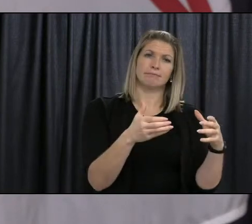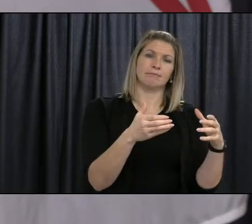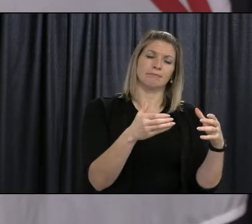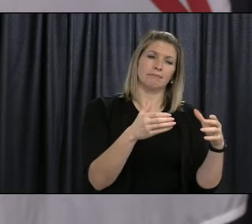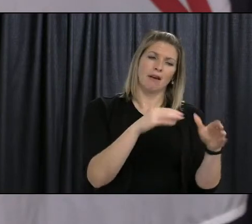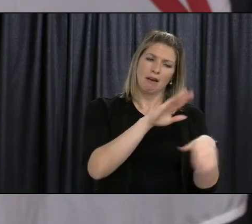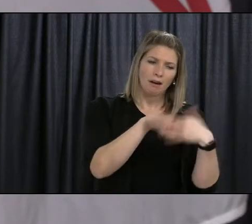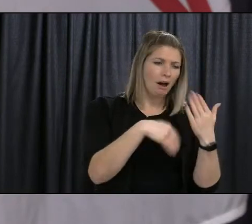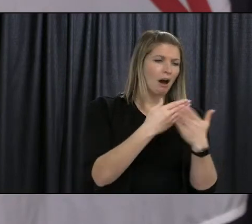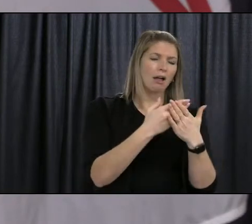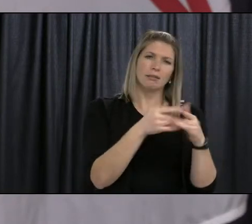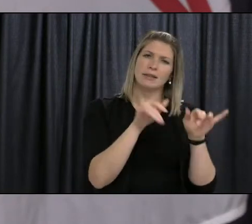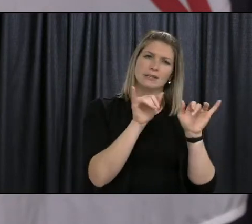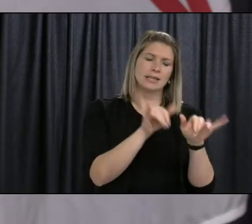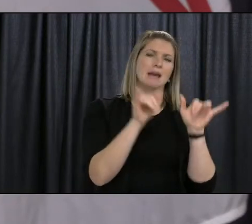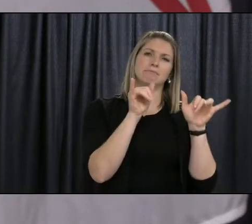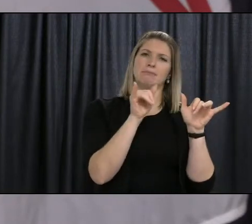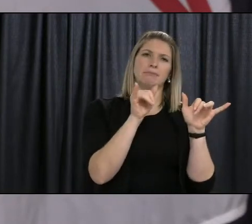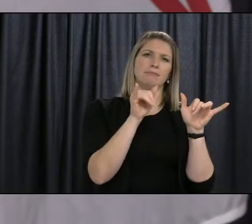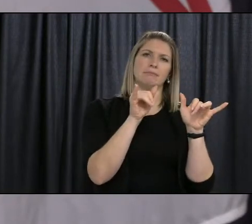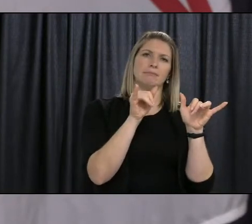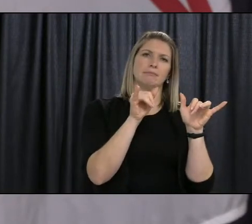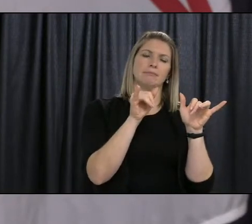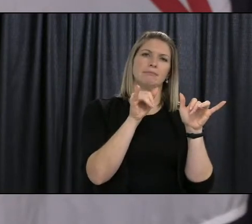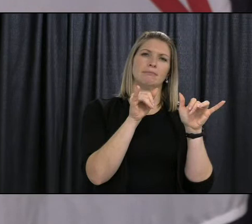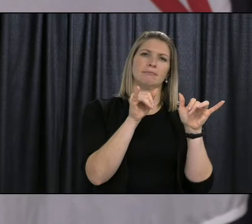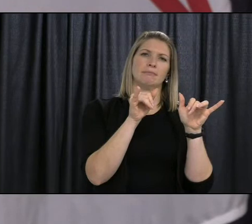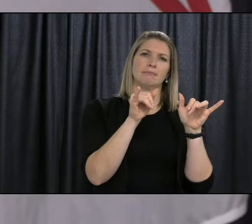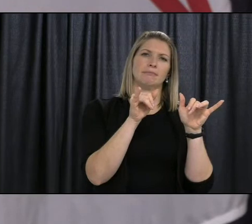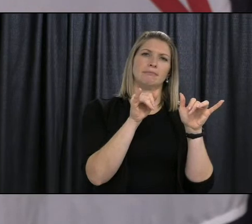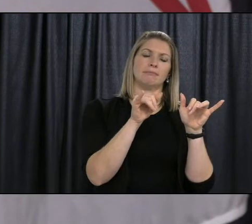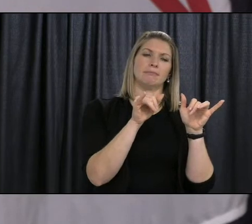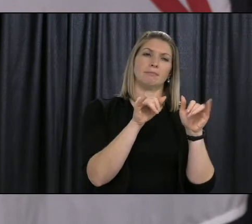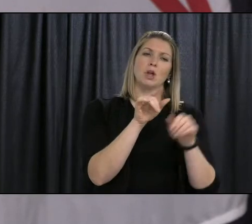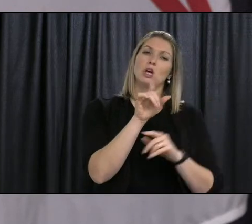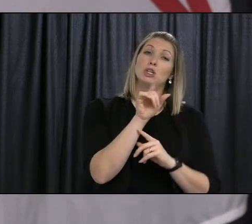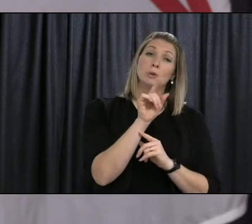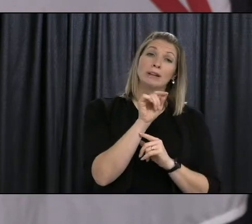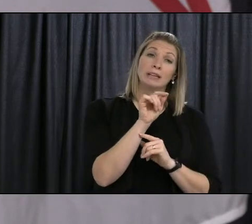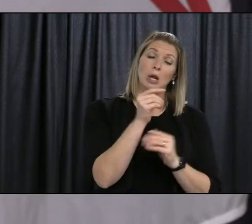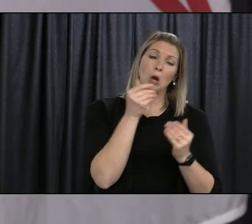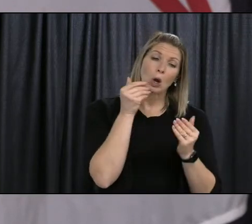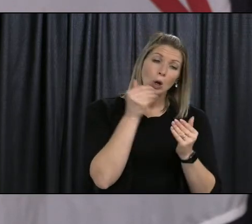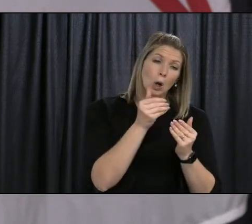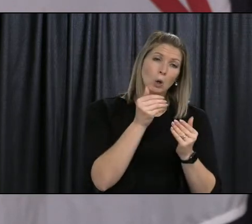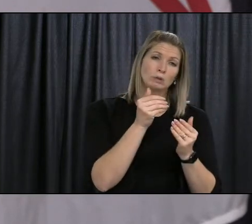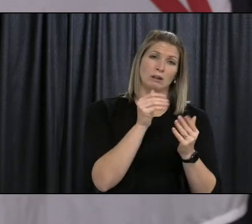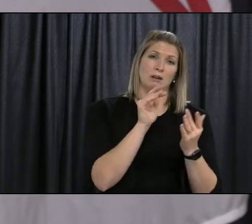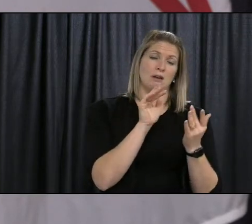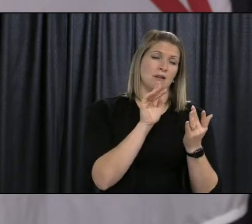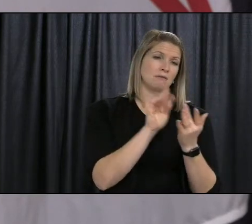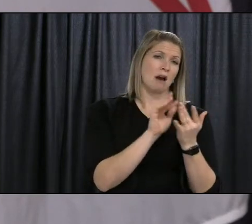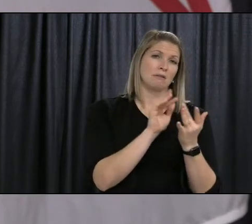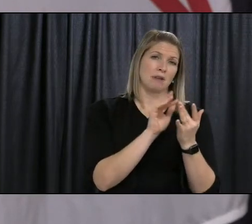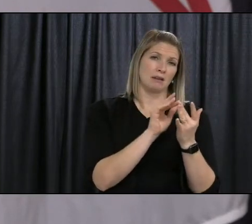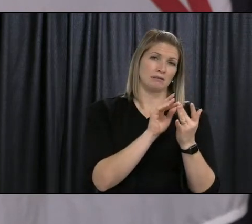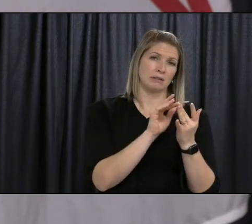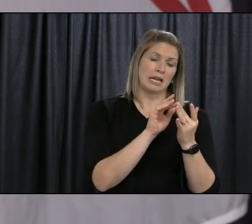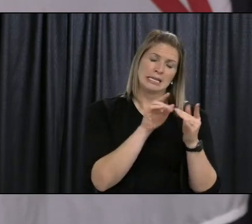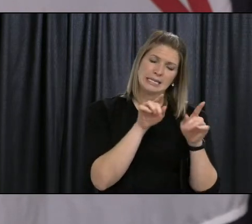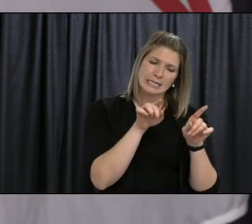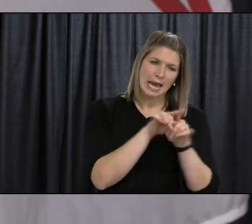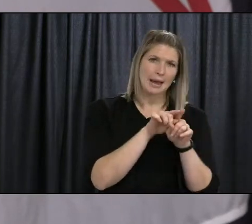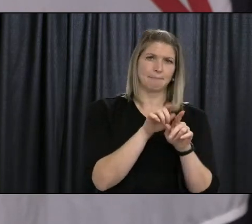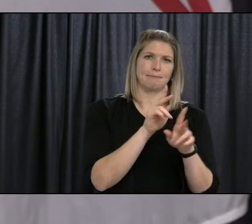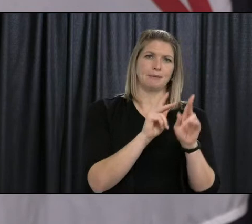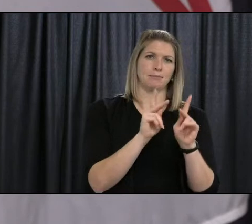can have up to, or we're recommending up to 20 close, consistent contacts that you interact with over the holiday season.